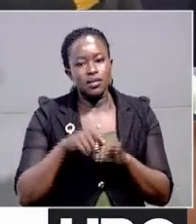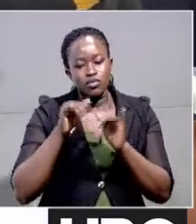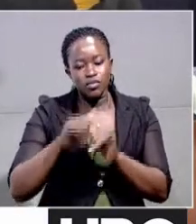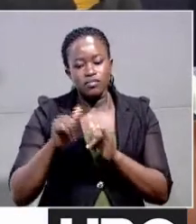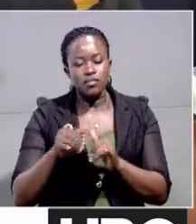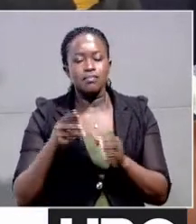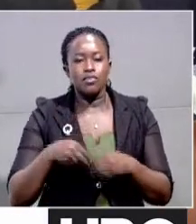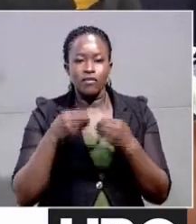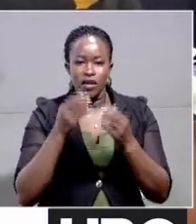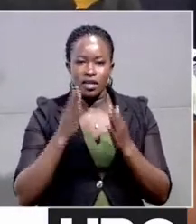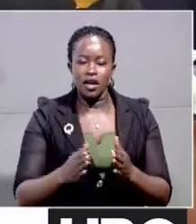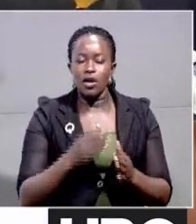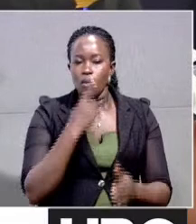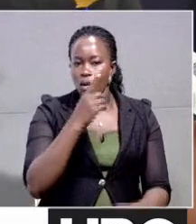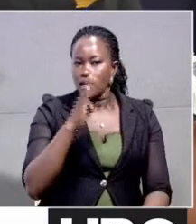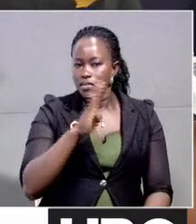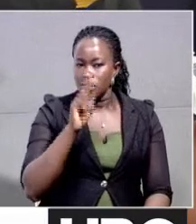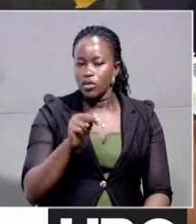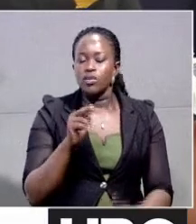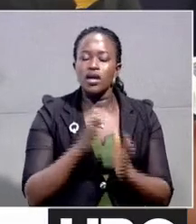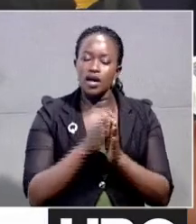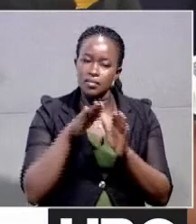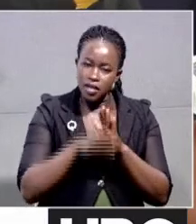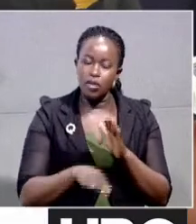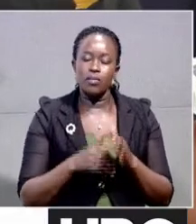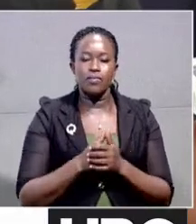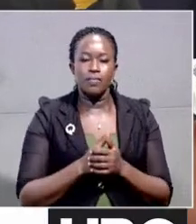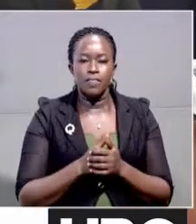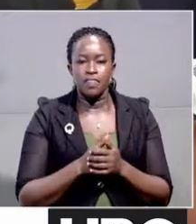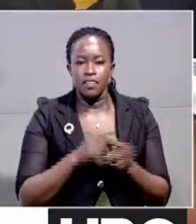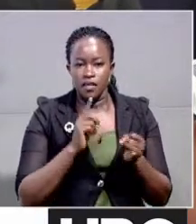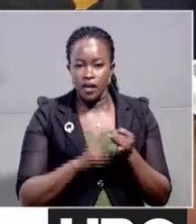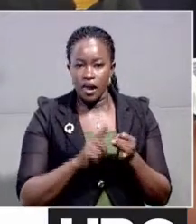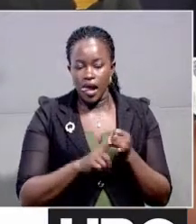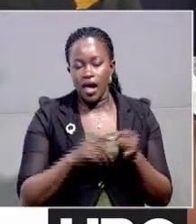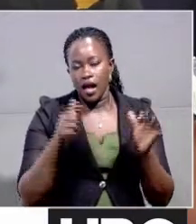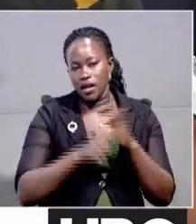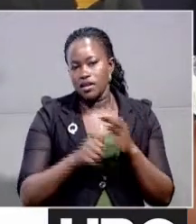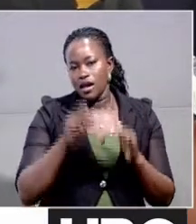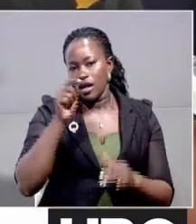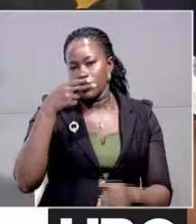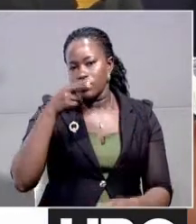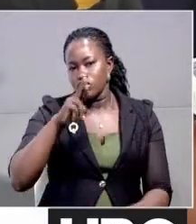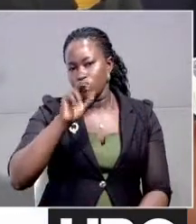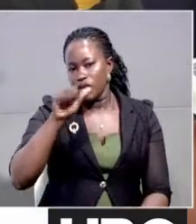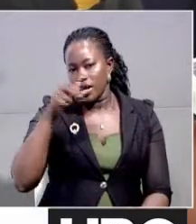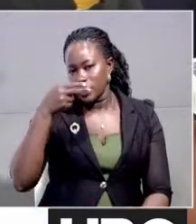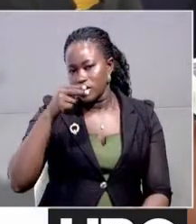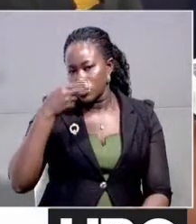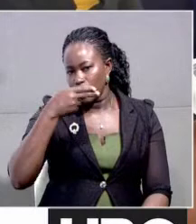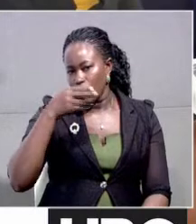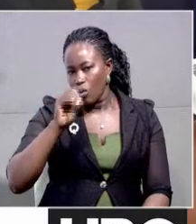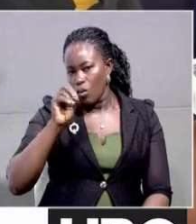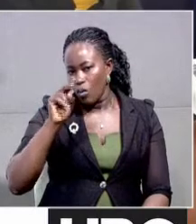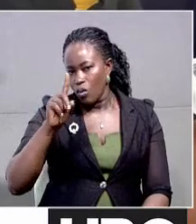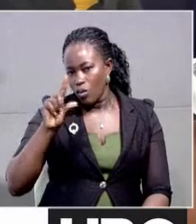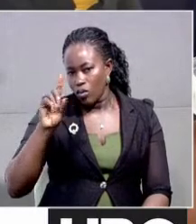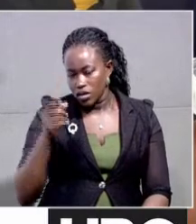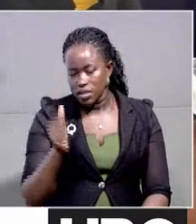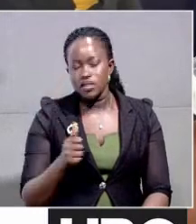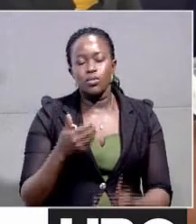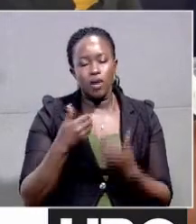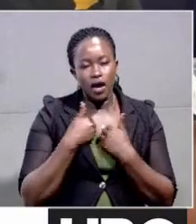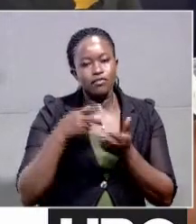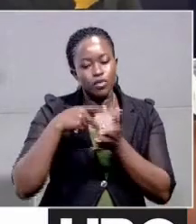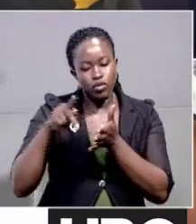providers, 1 billion and below. Two, still under thresholds, we have procurement for